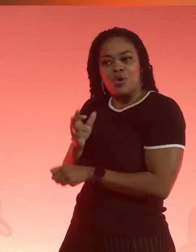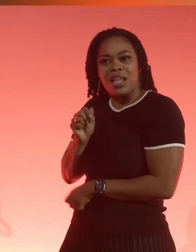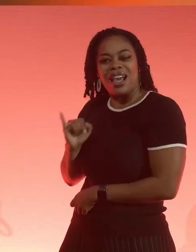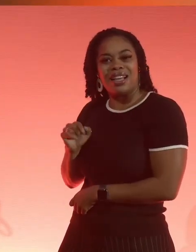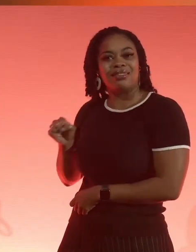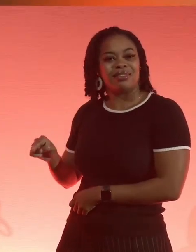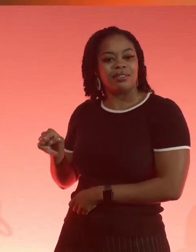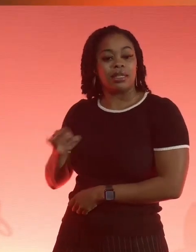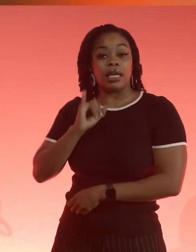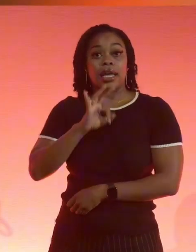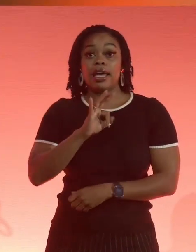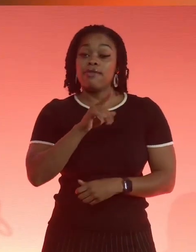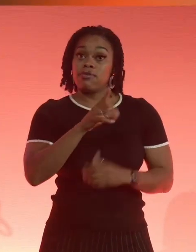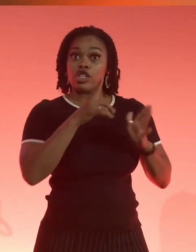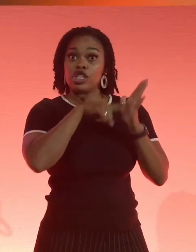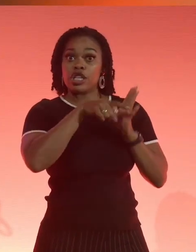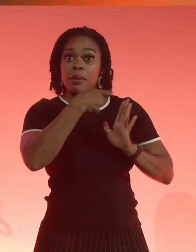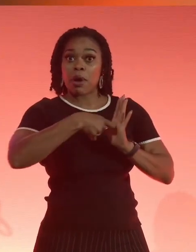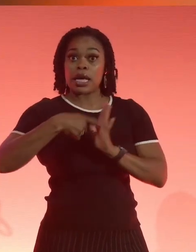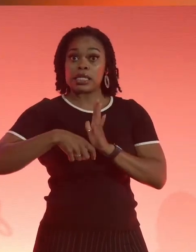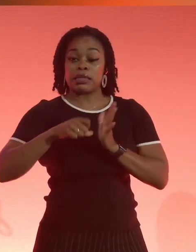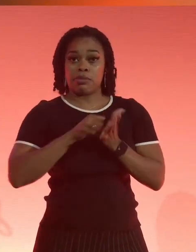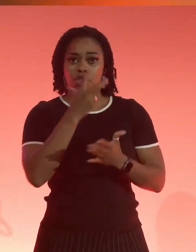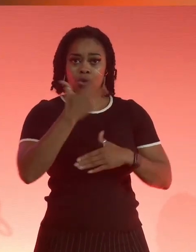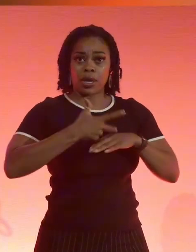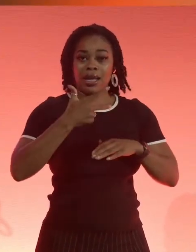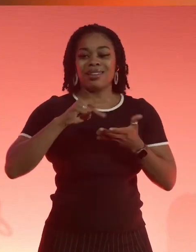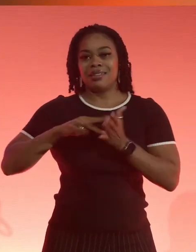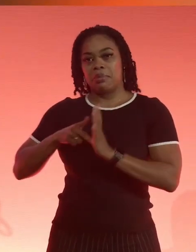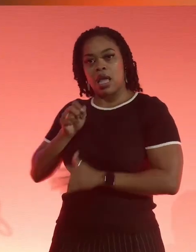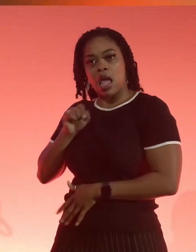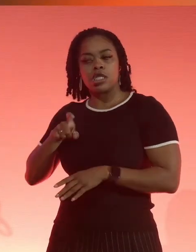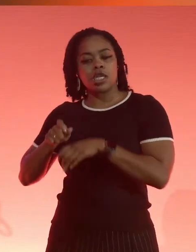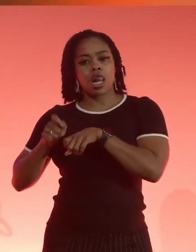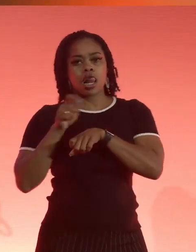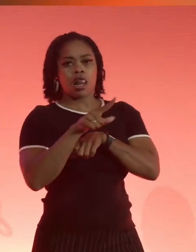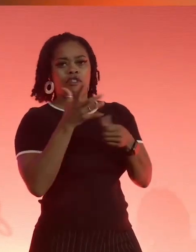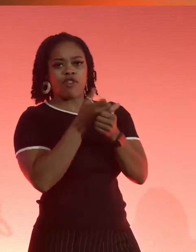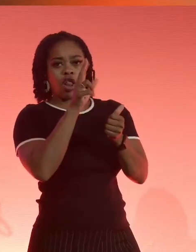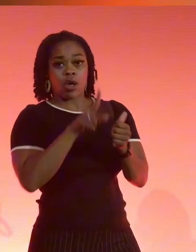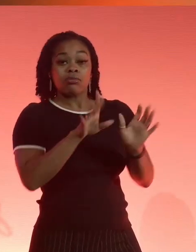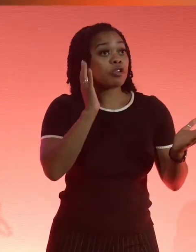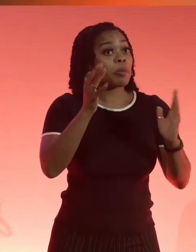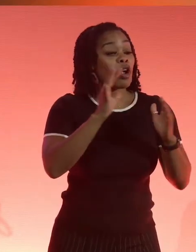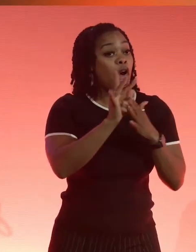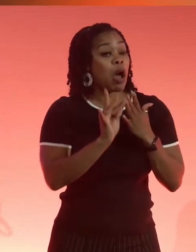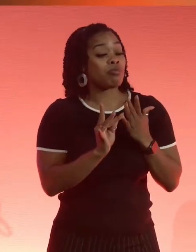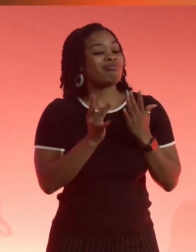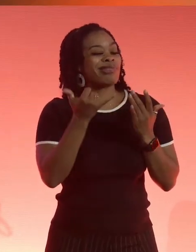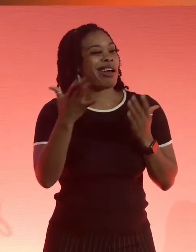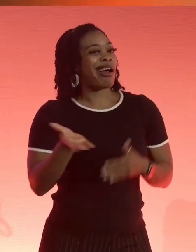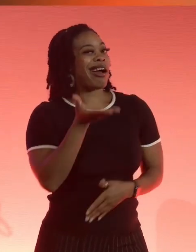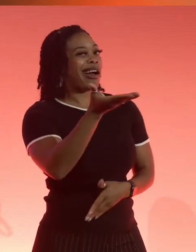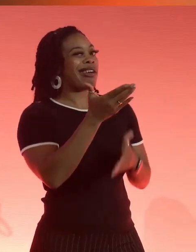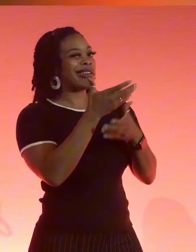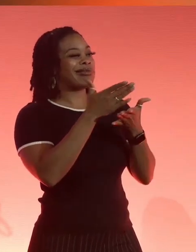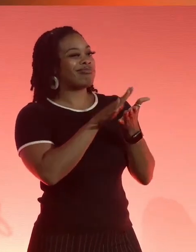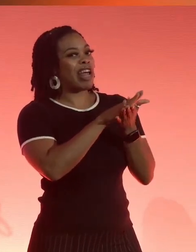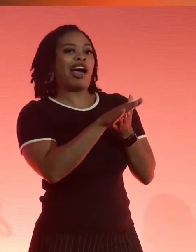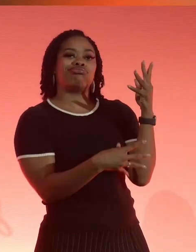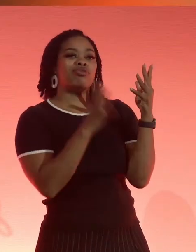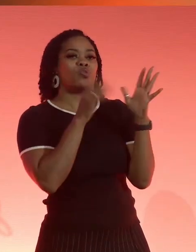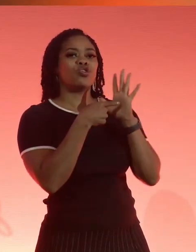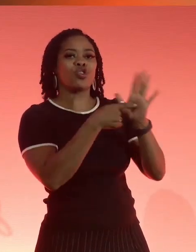customer did check out your pricing page 3 times, then AI should send a follow-up message. Still comparing options? Here's a nice breakdown of the